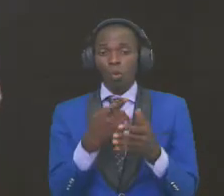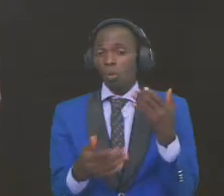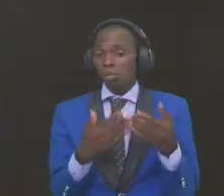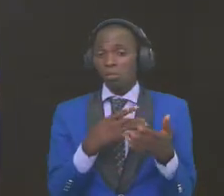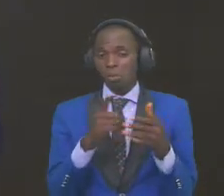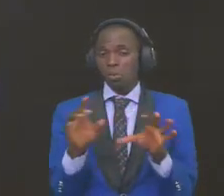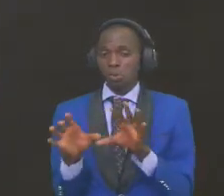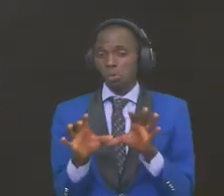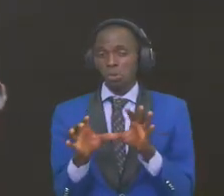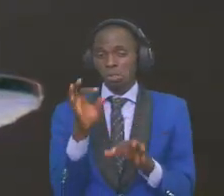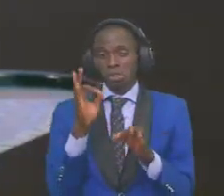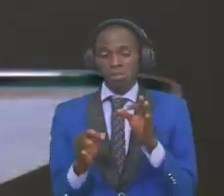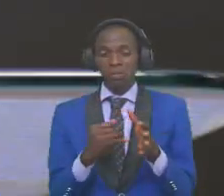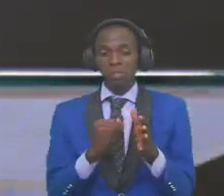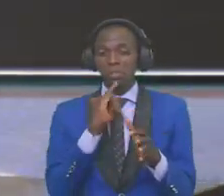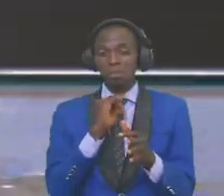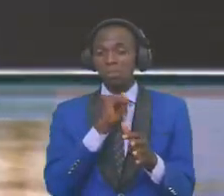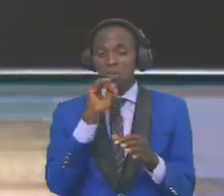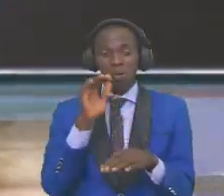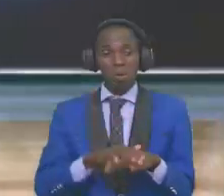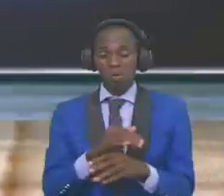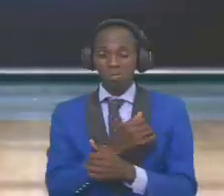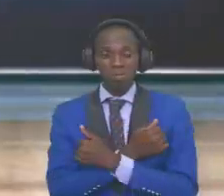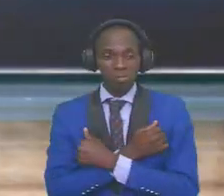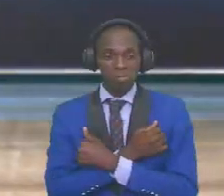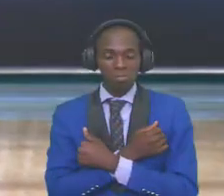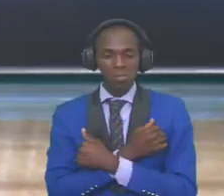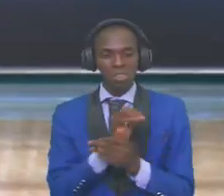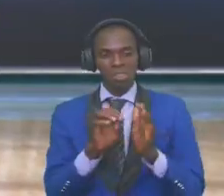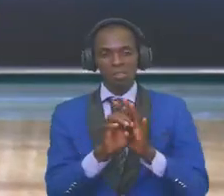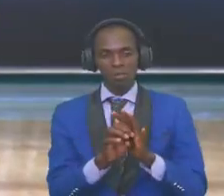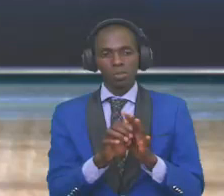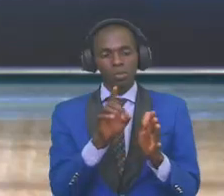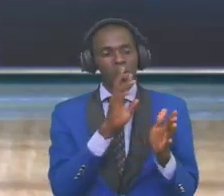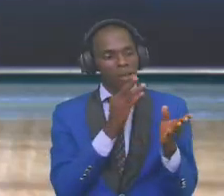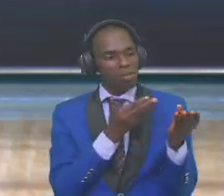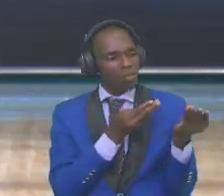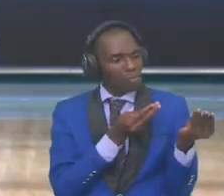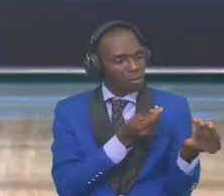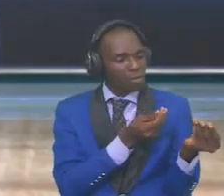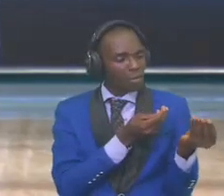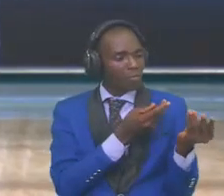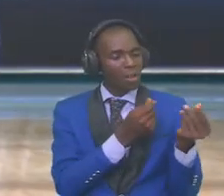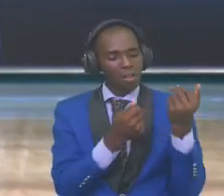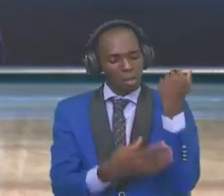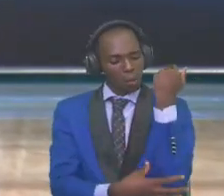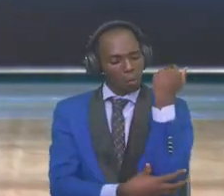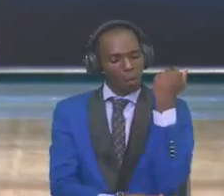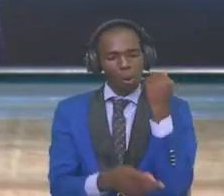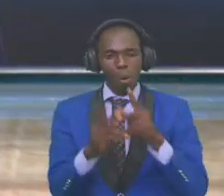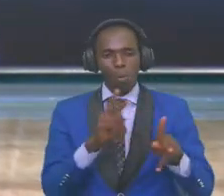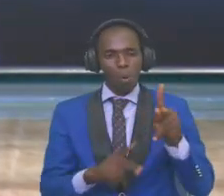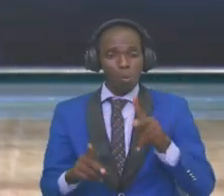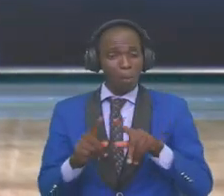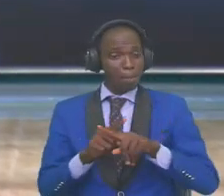charity, it may be feeding the poor, but it's no love of Christ there. If